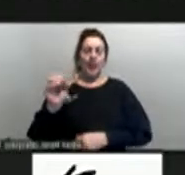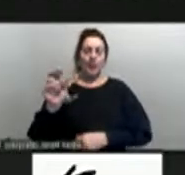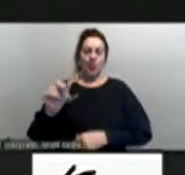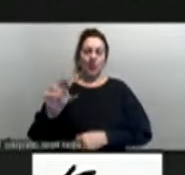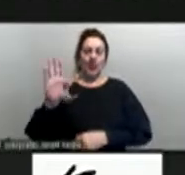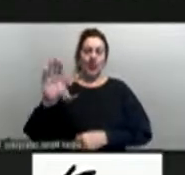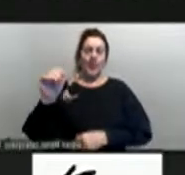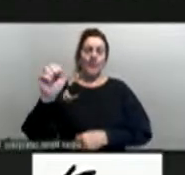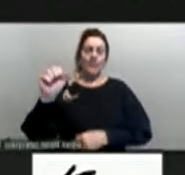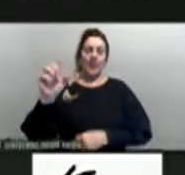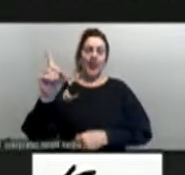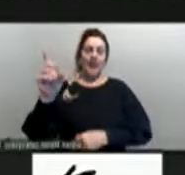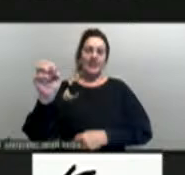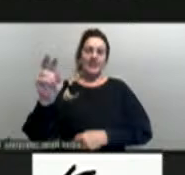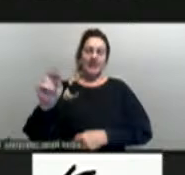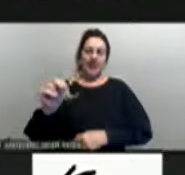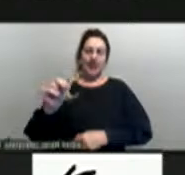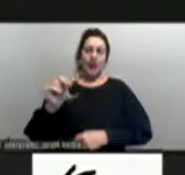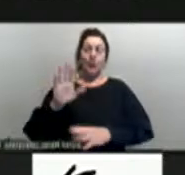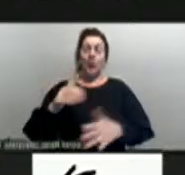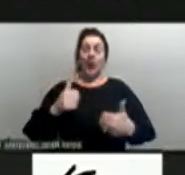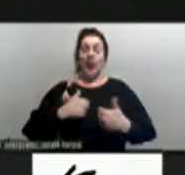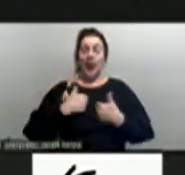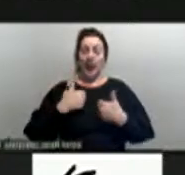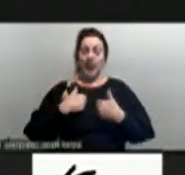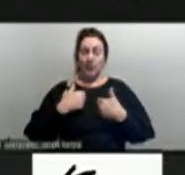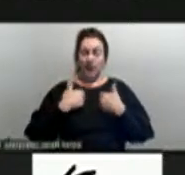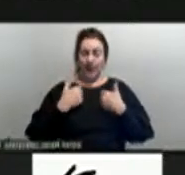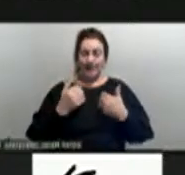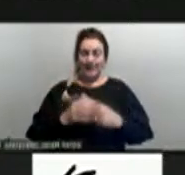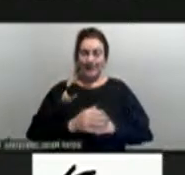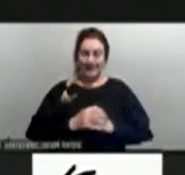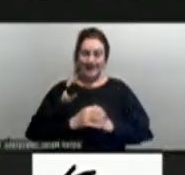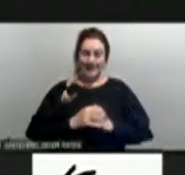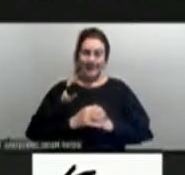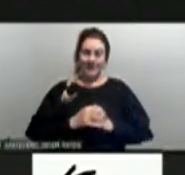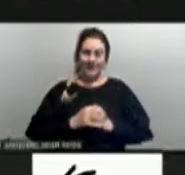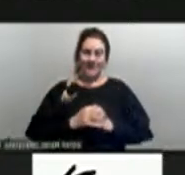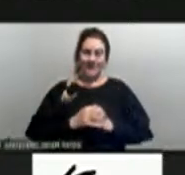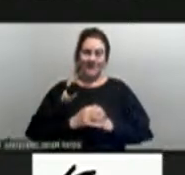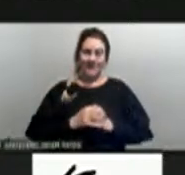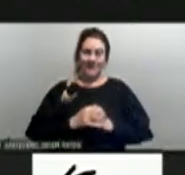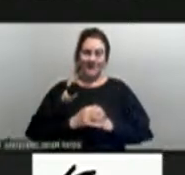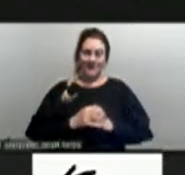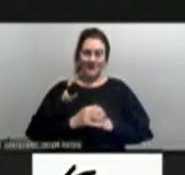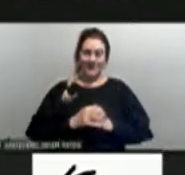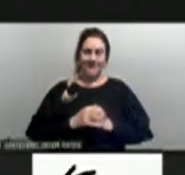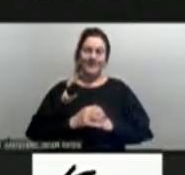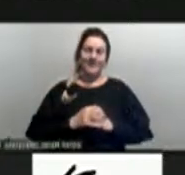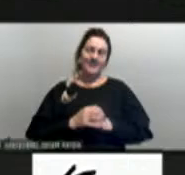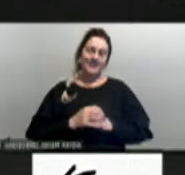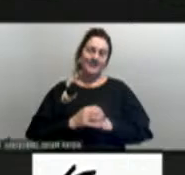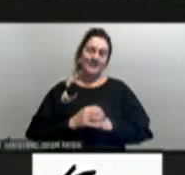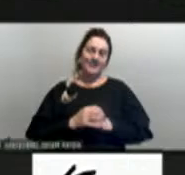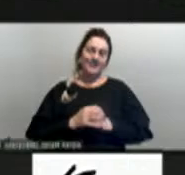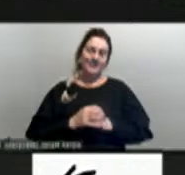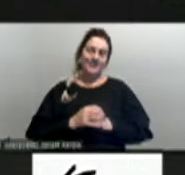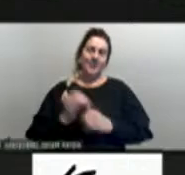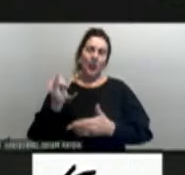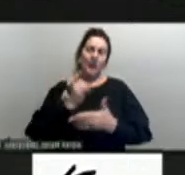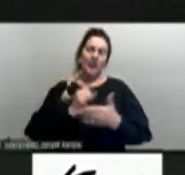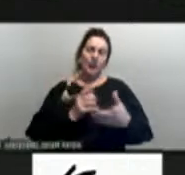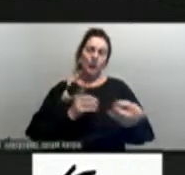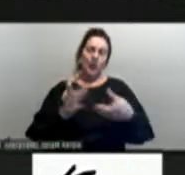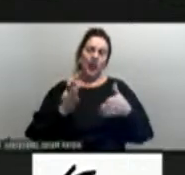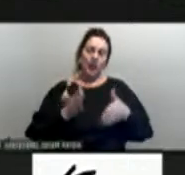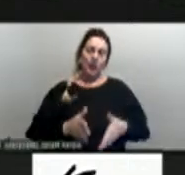unmute your mic and state your name and address for the record. Thank you. My name is Cameron Basden, Artistic Director of the Miami Dance